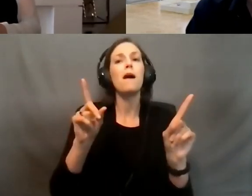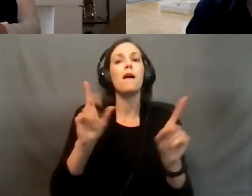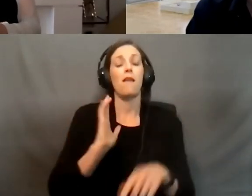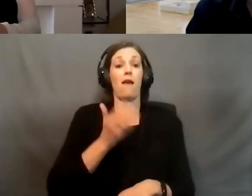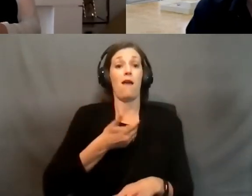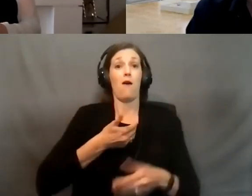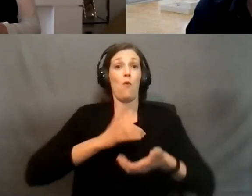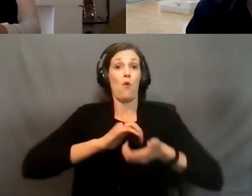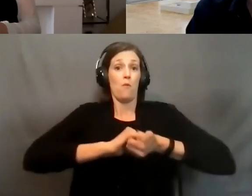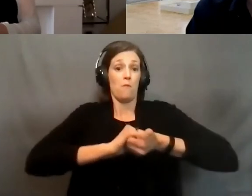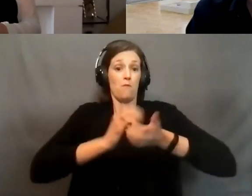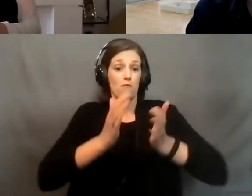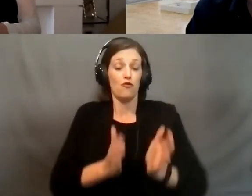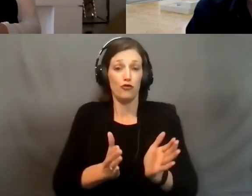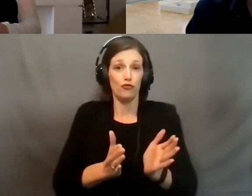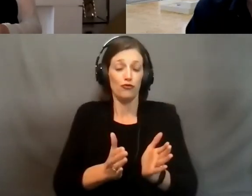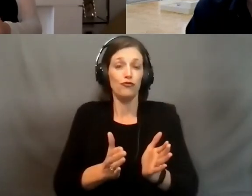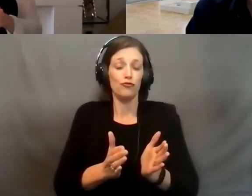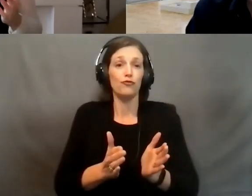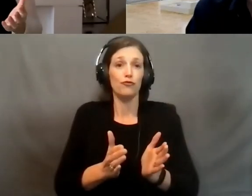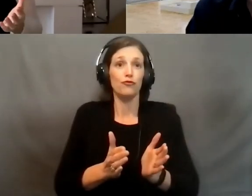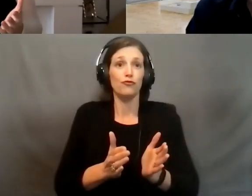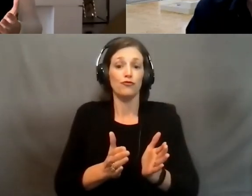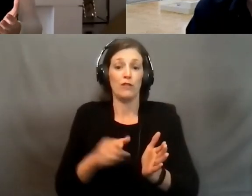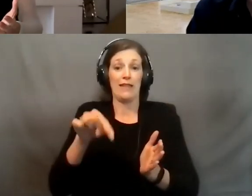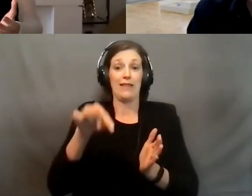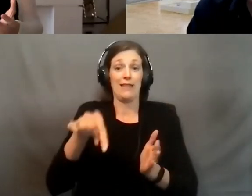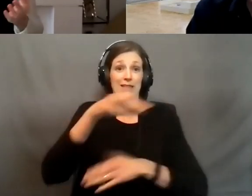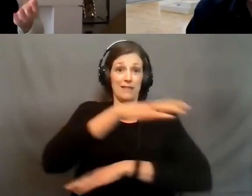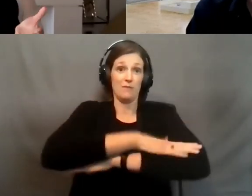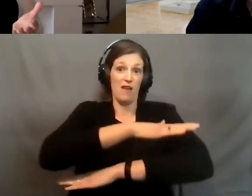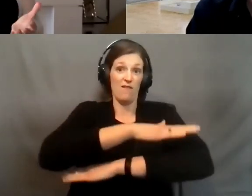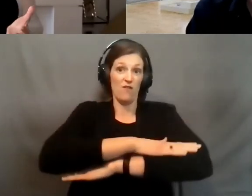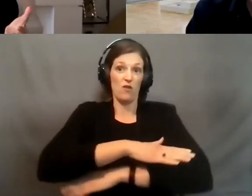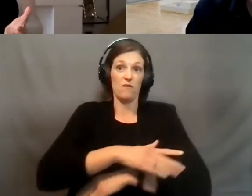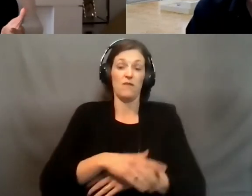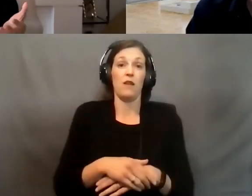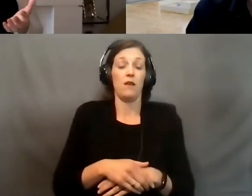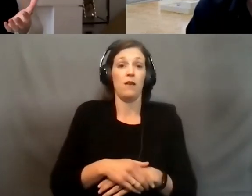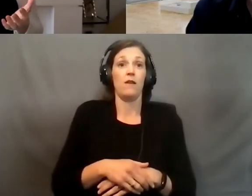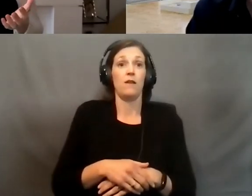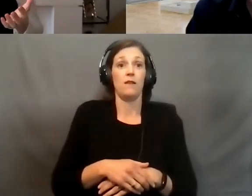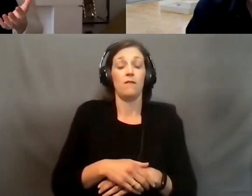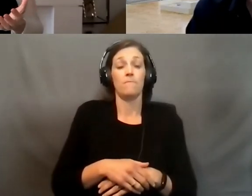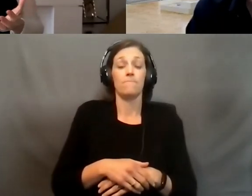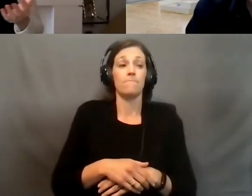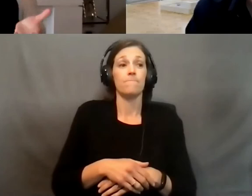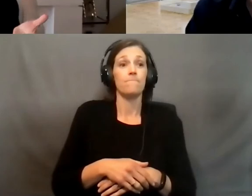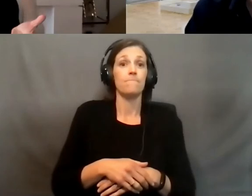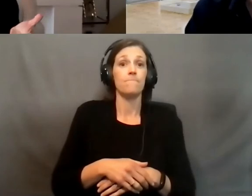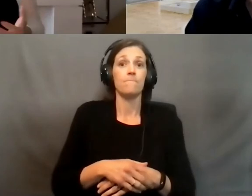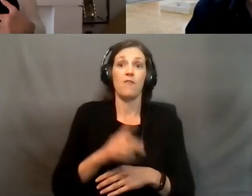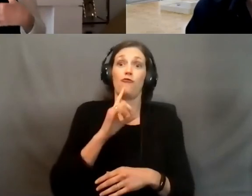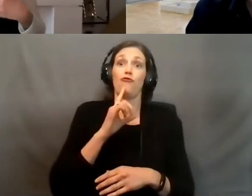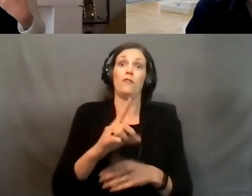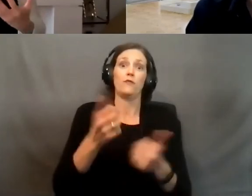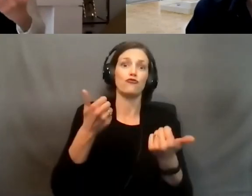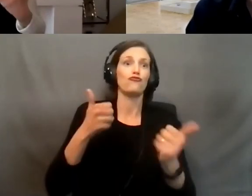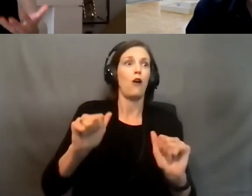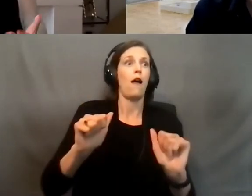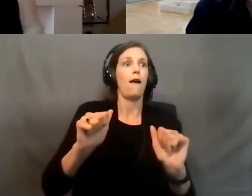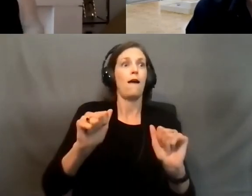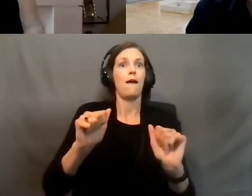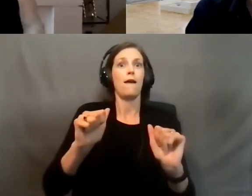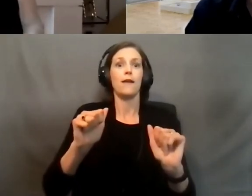in this platform have sought and aspired and are